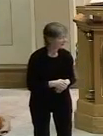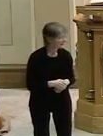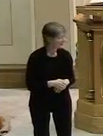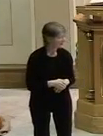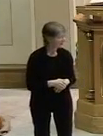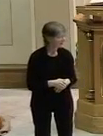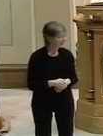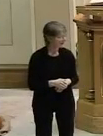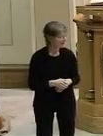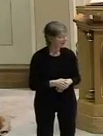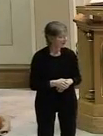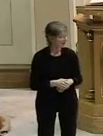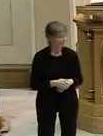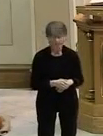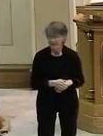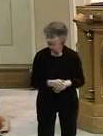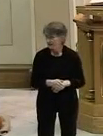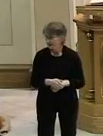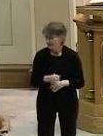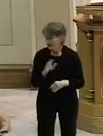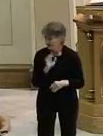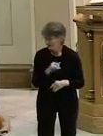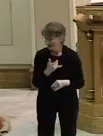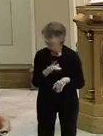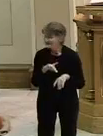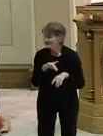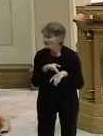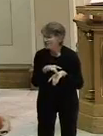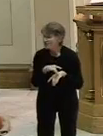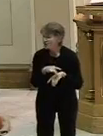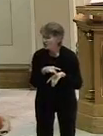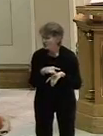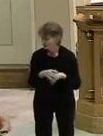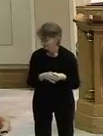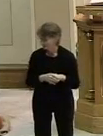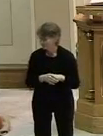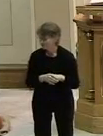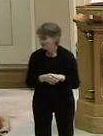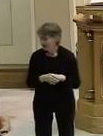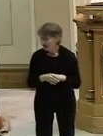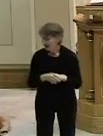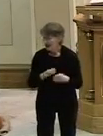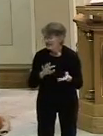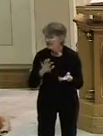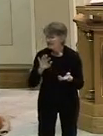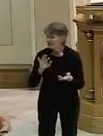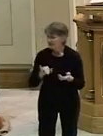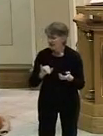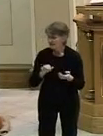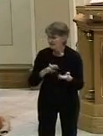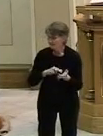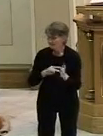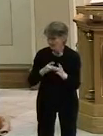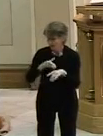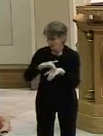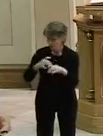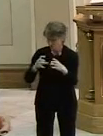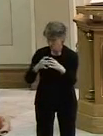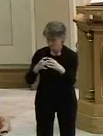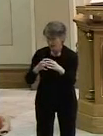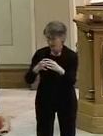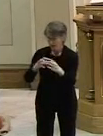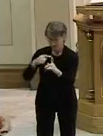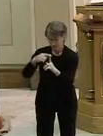It is a planet. It represents the Earth, and that Jesus holds us all in his hands. And